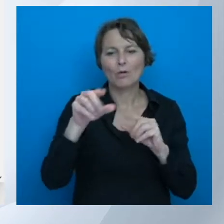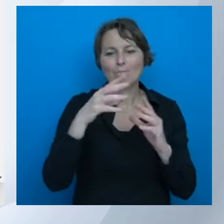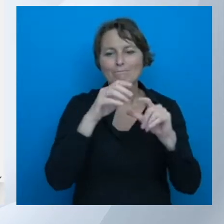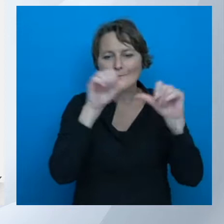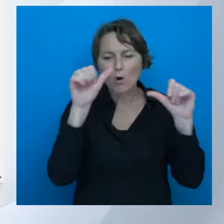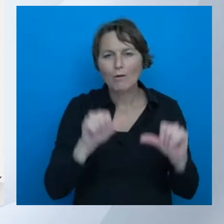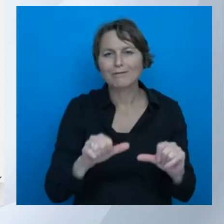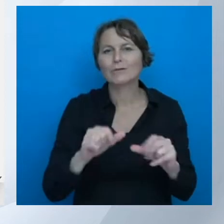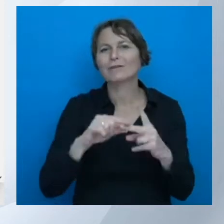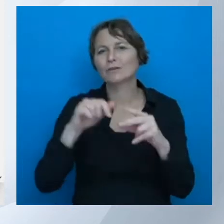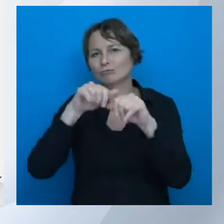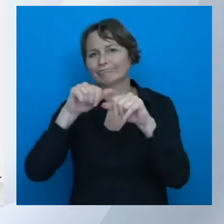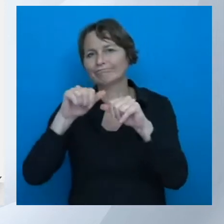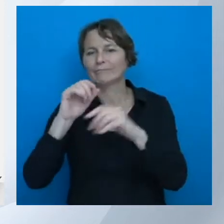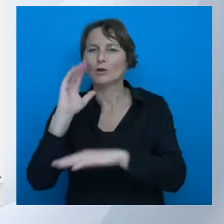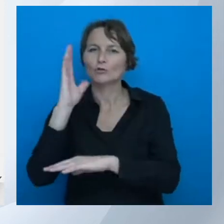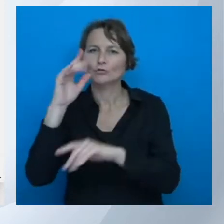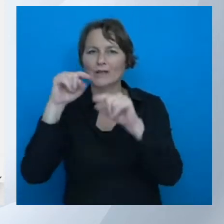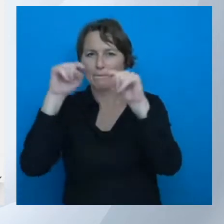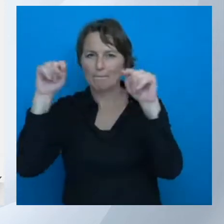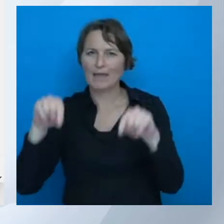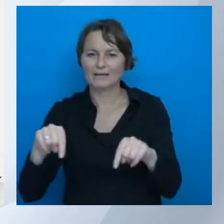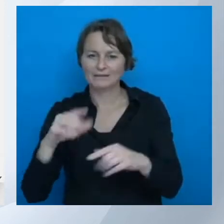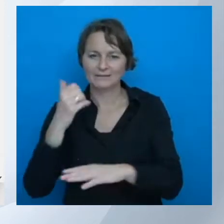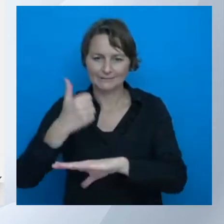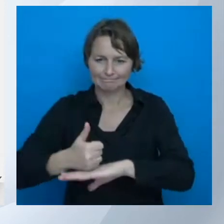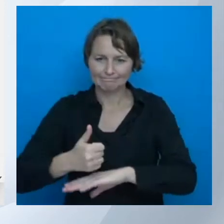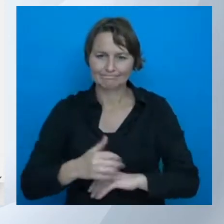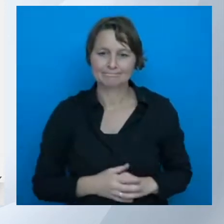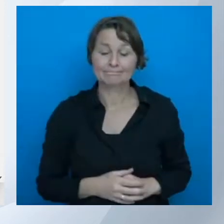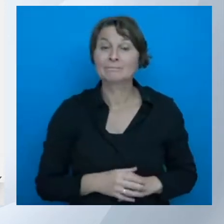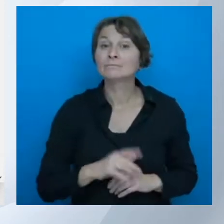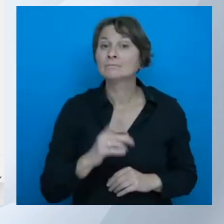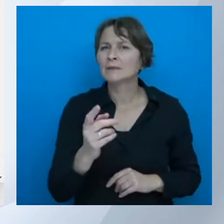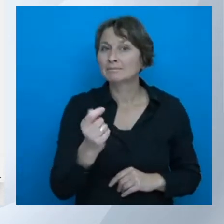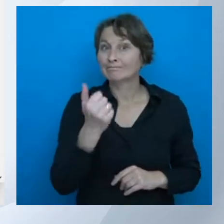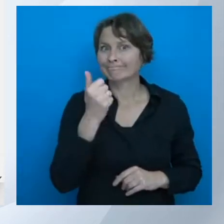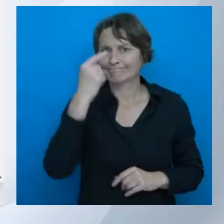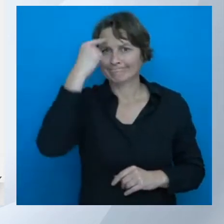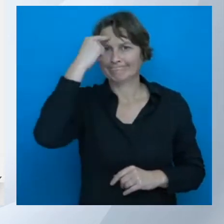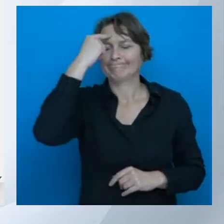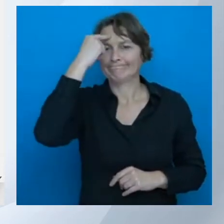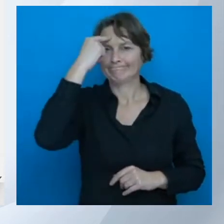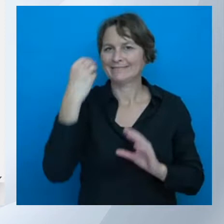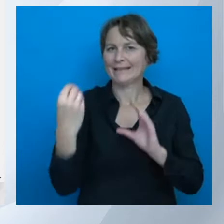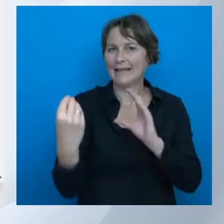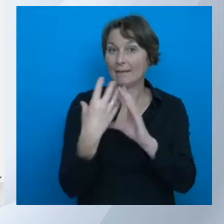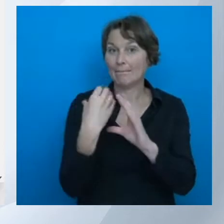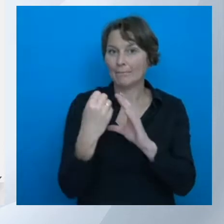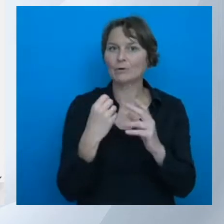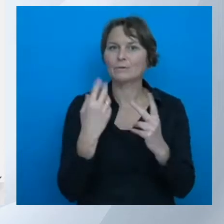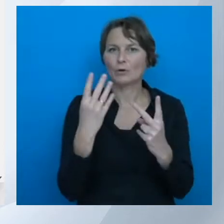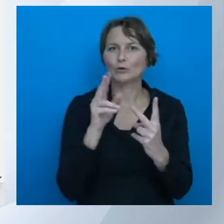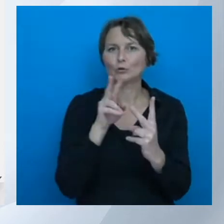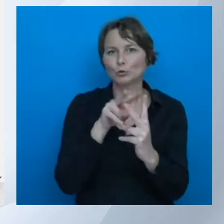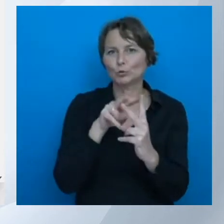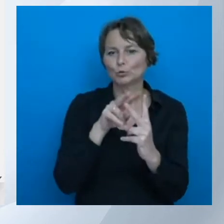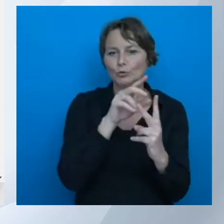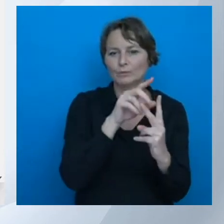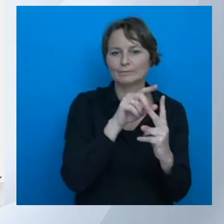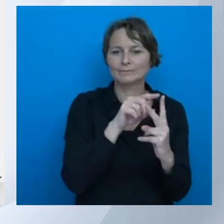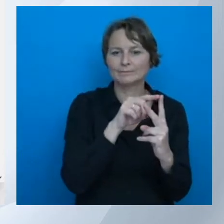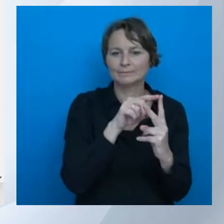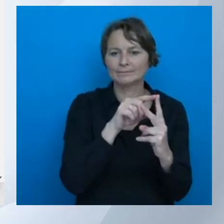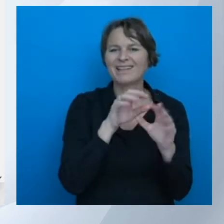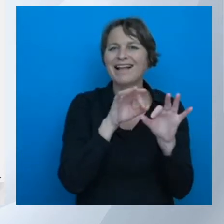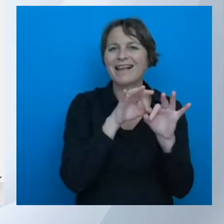Now, and also as a quick reminder, as an input model, you can use two model families, the scikit-learn linear